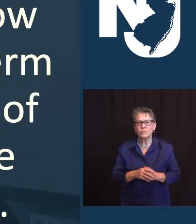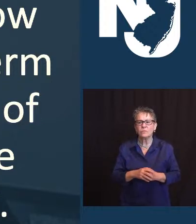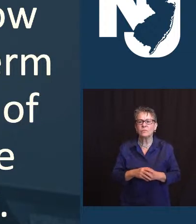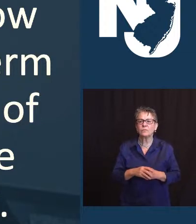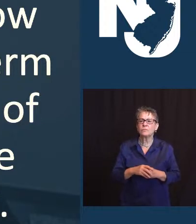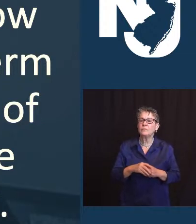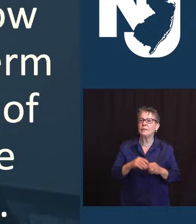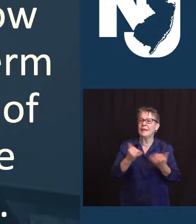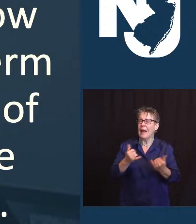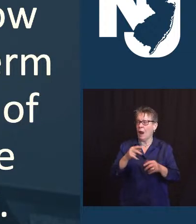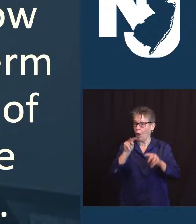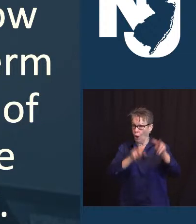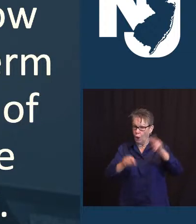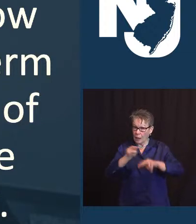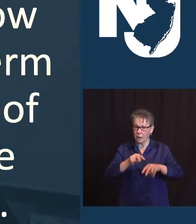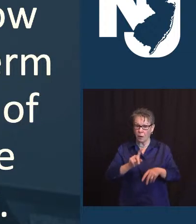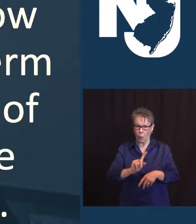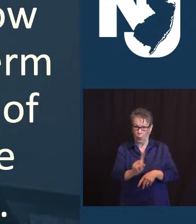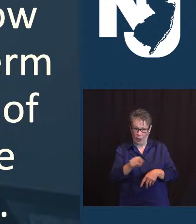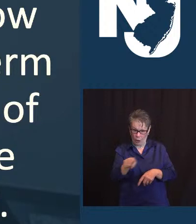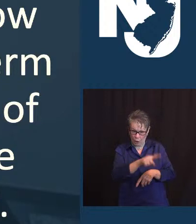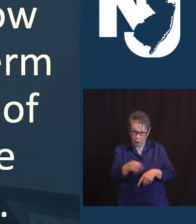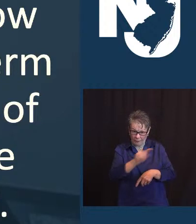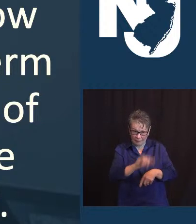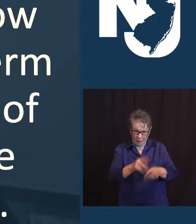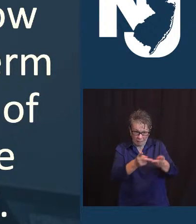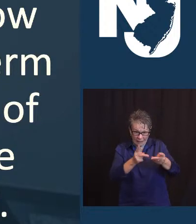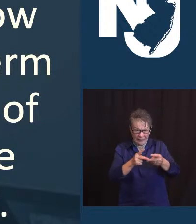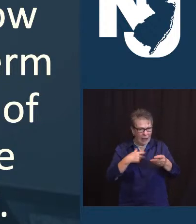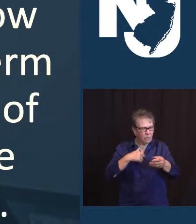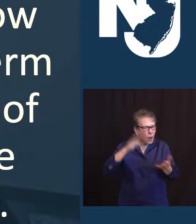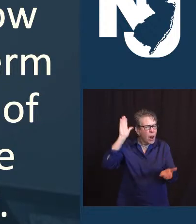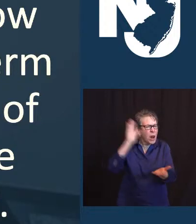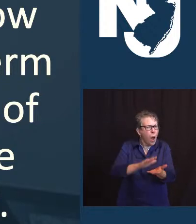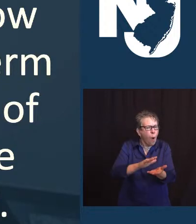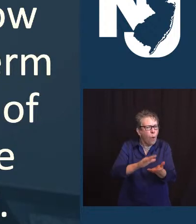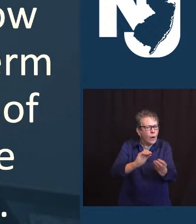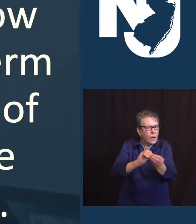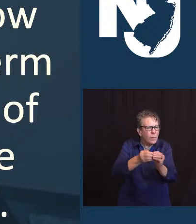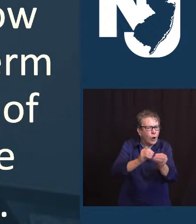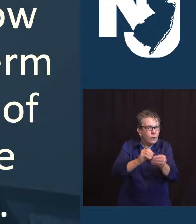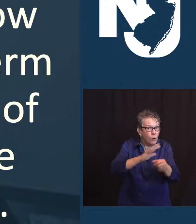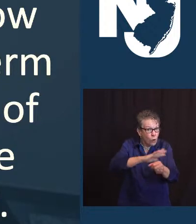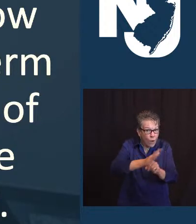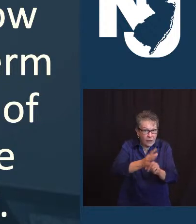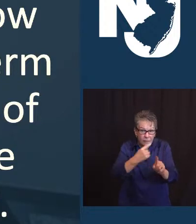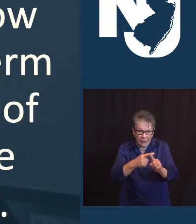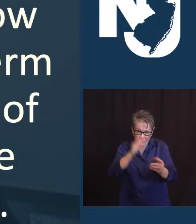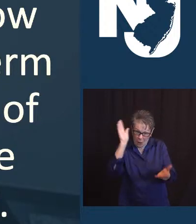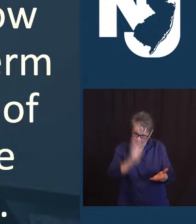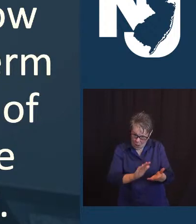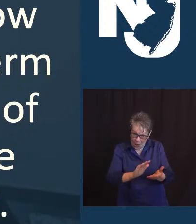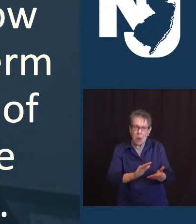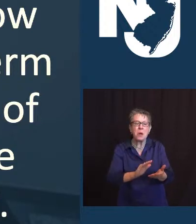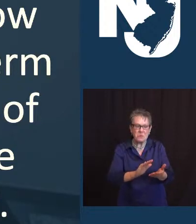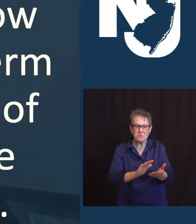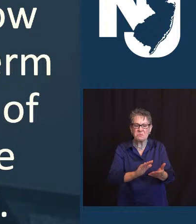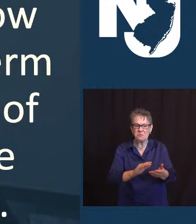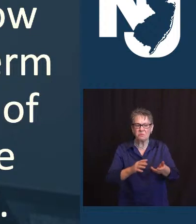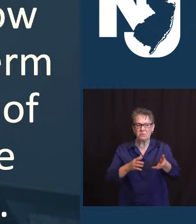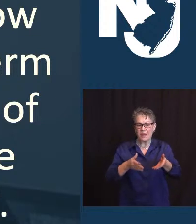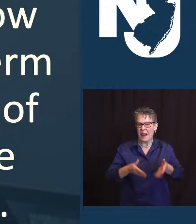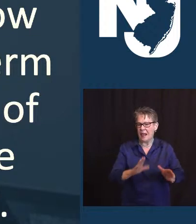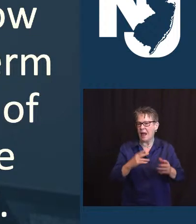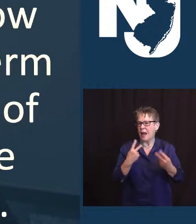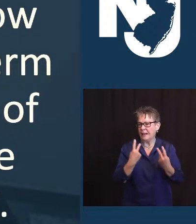COVID-19 activity level index, otherwise known, and you've heard it many times from Judy and team, as CALI, should